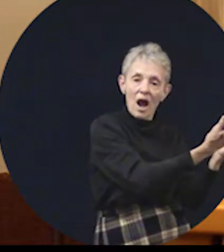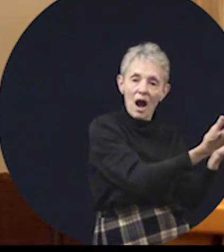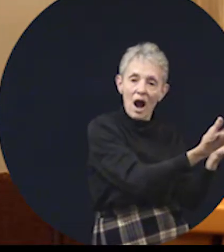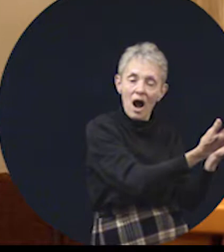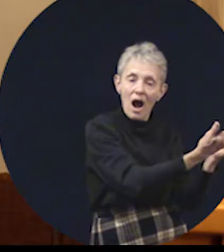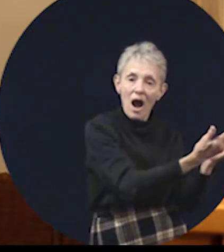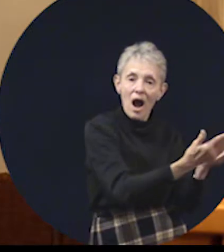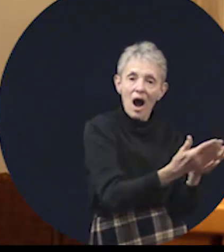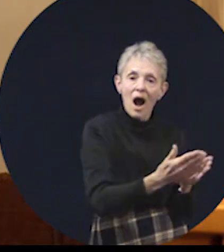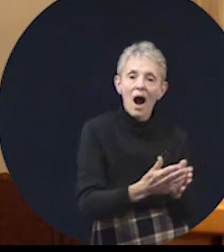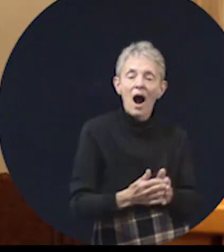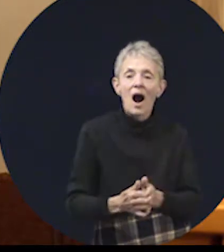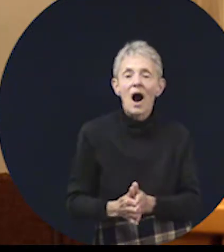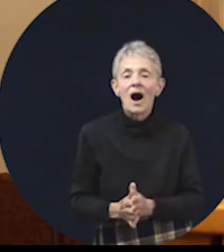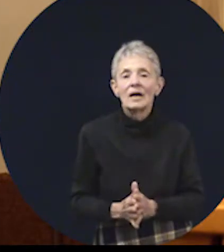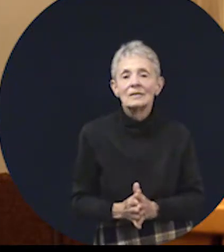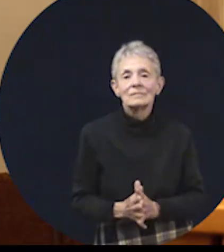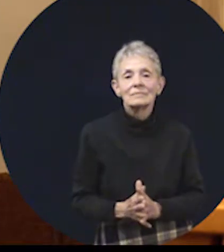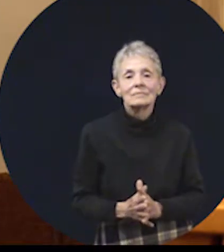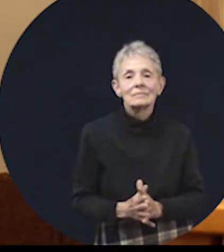alleluia.